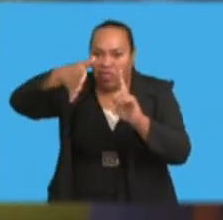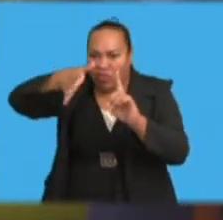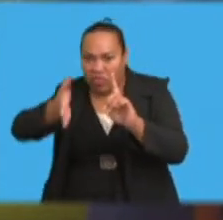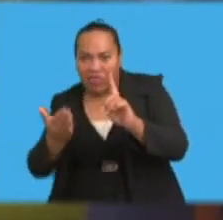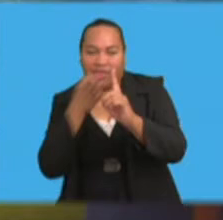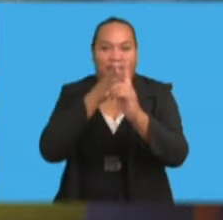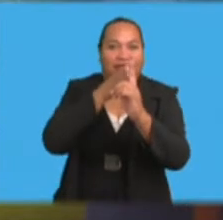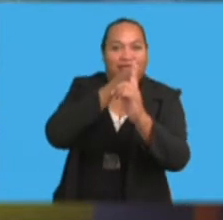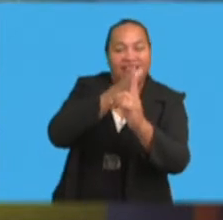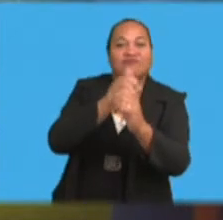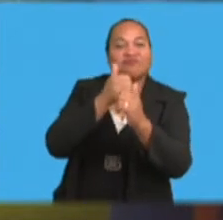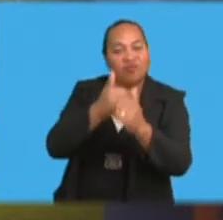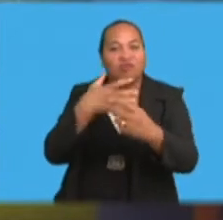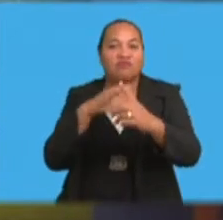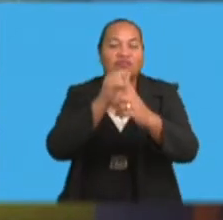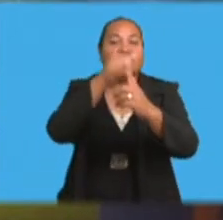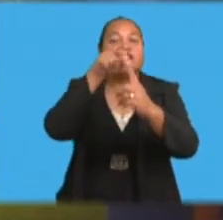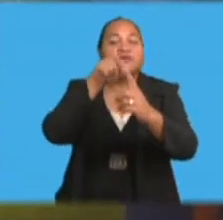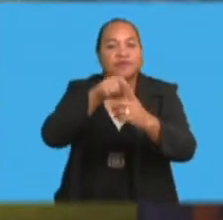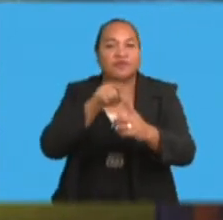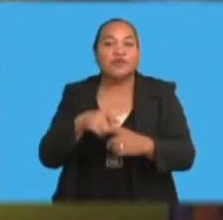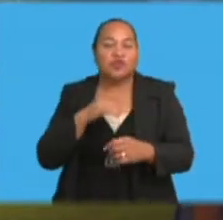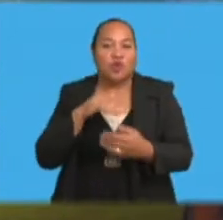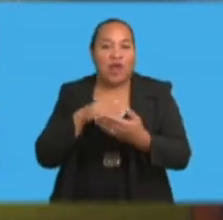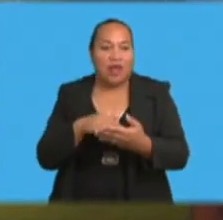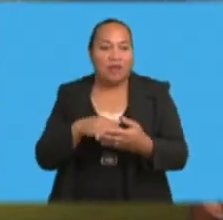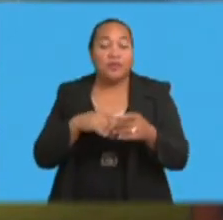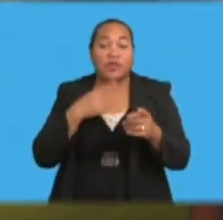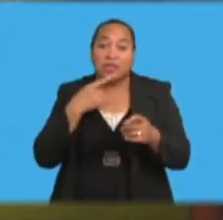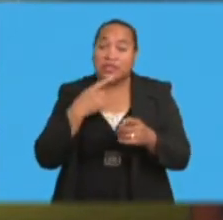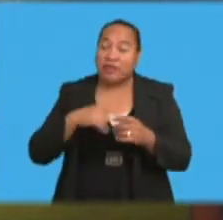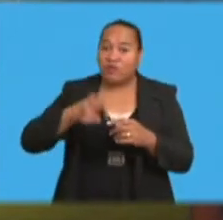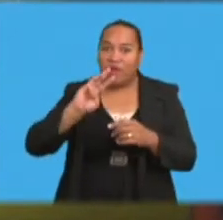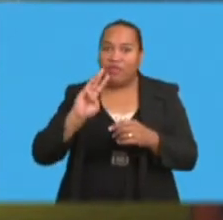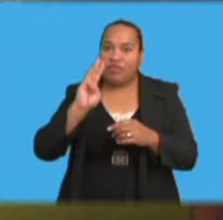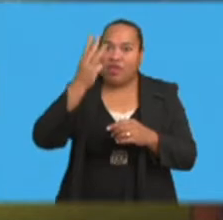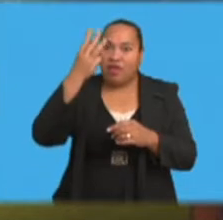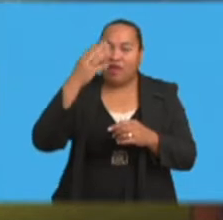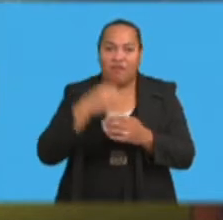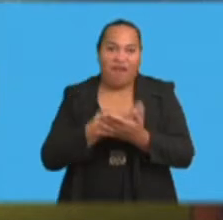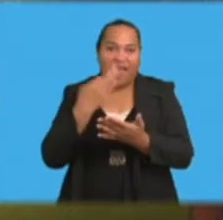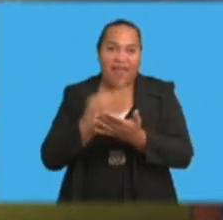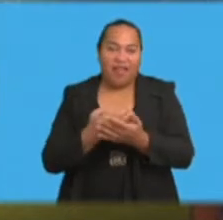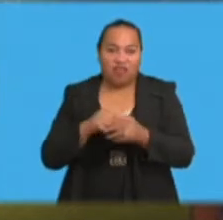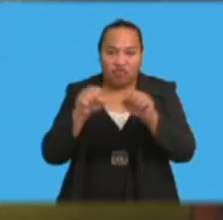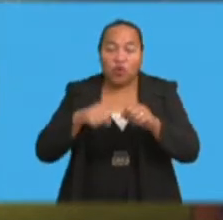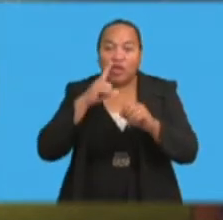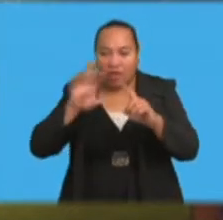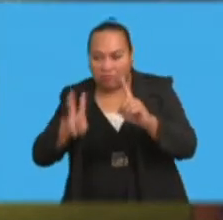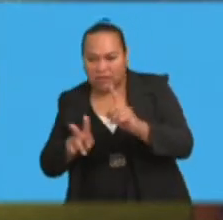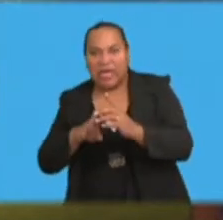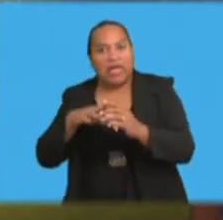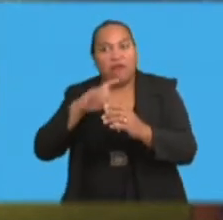collapse of an institution that constitutes, Madam Speaker, a third of the financial system would have easily brought our country to its